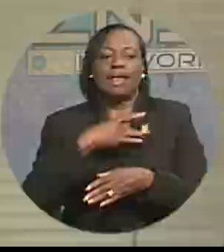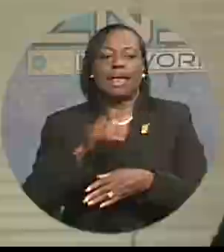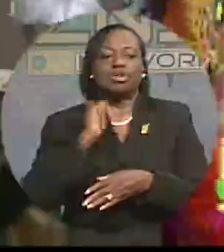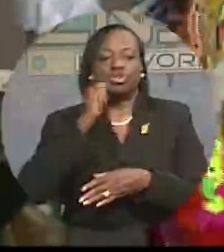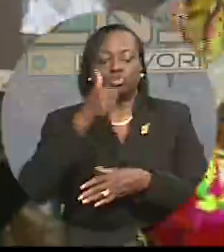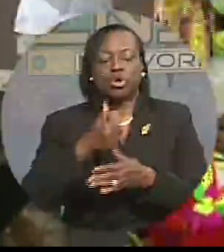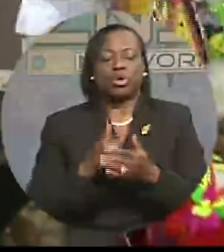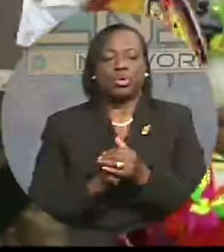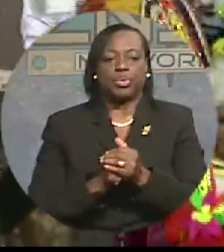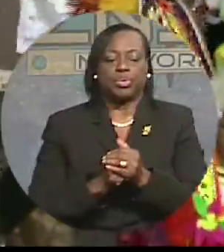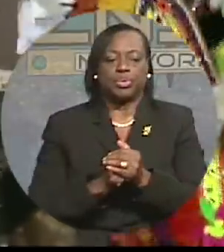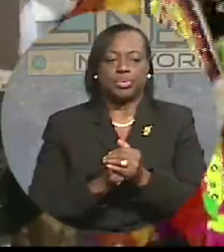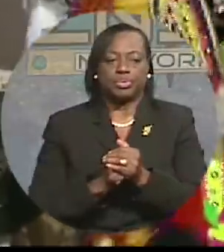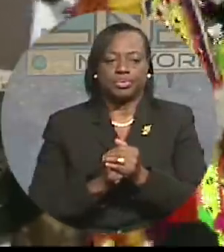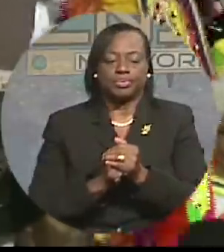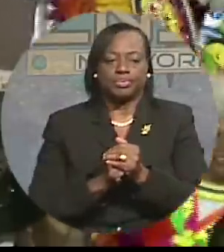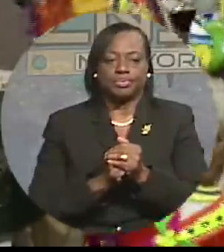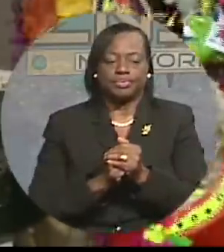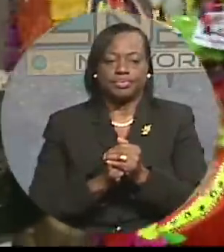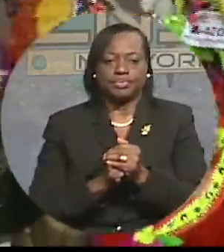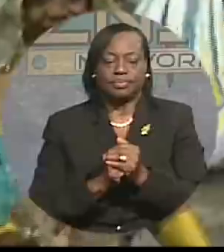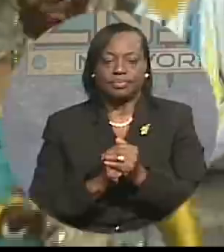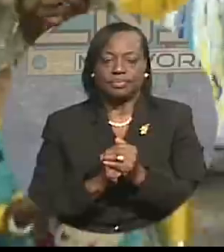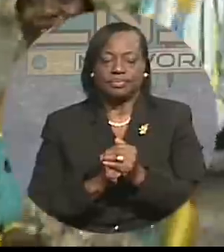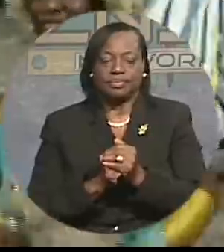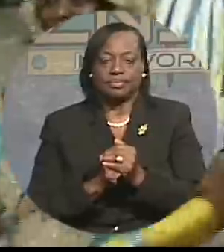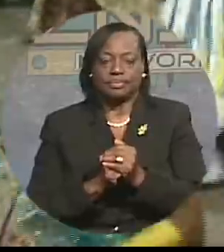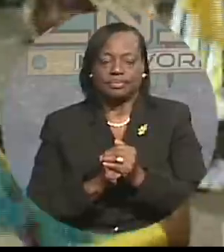us to make a clear-cut decision. Okay. Janae Noel Ferguson, ZNS Network News.